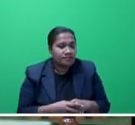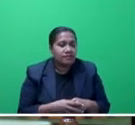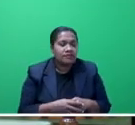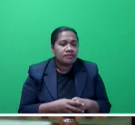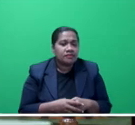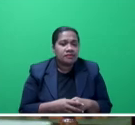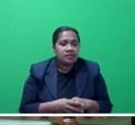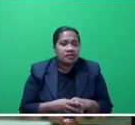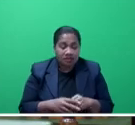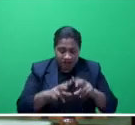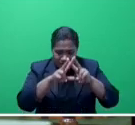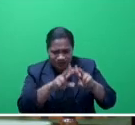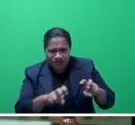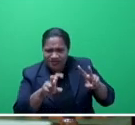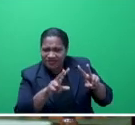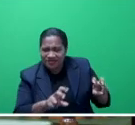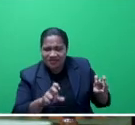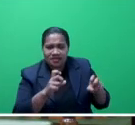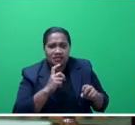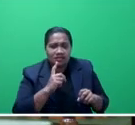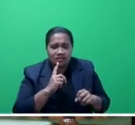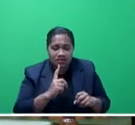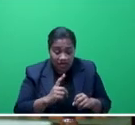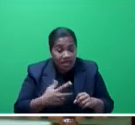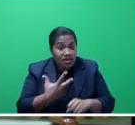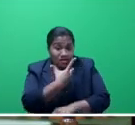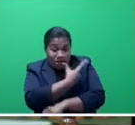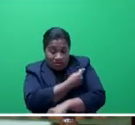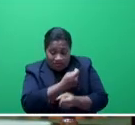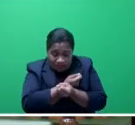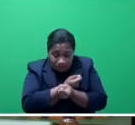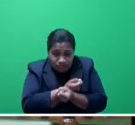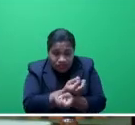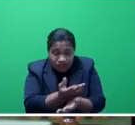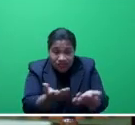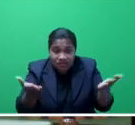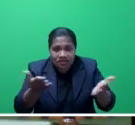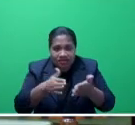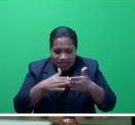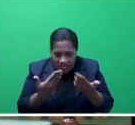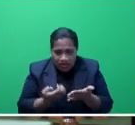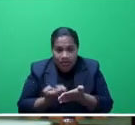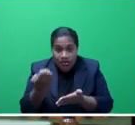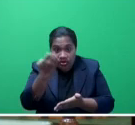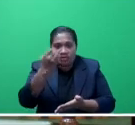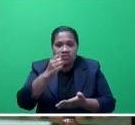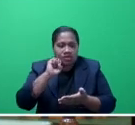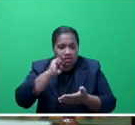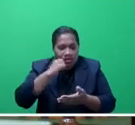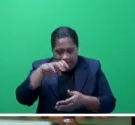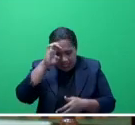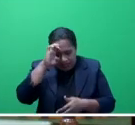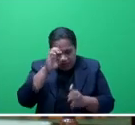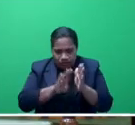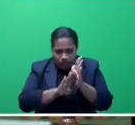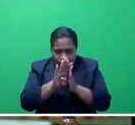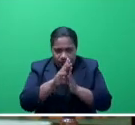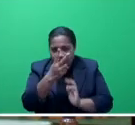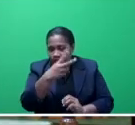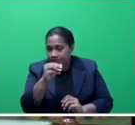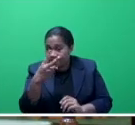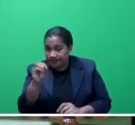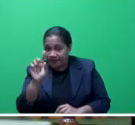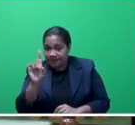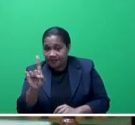research and pre-orders. As vaccines roll out, the economies are expected to grow in 2021 and gradually return